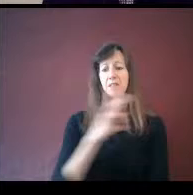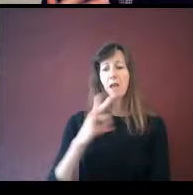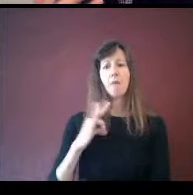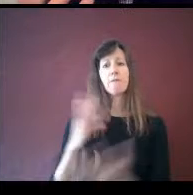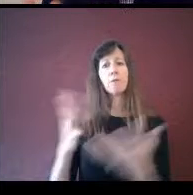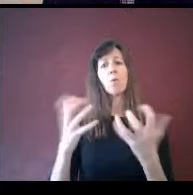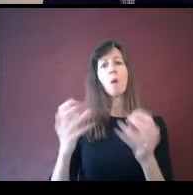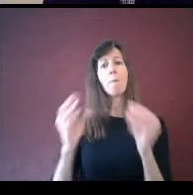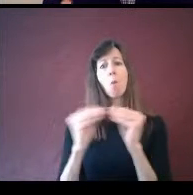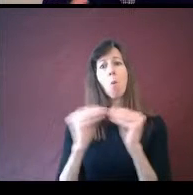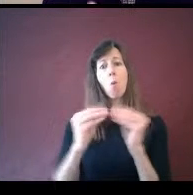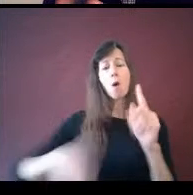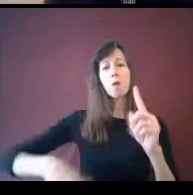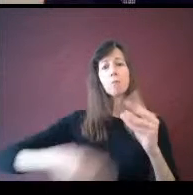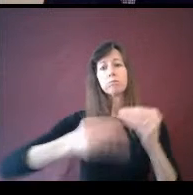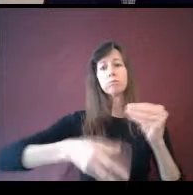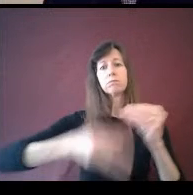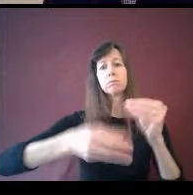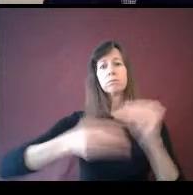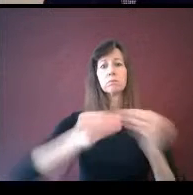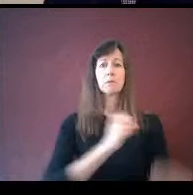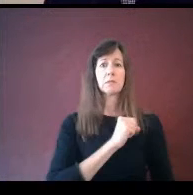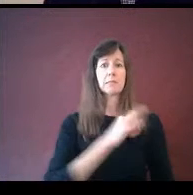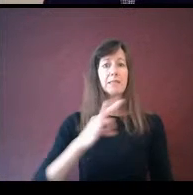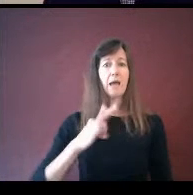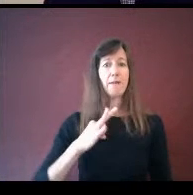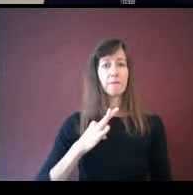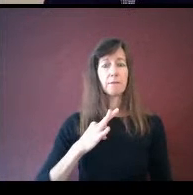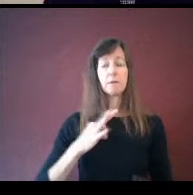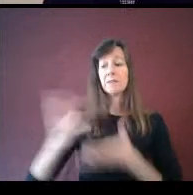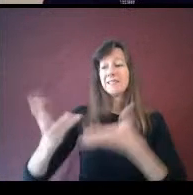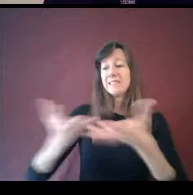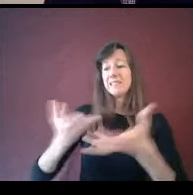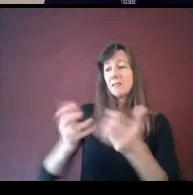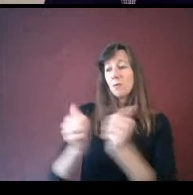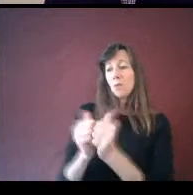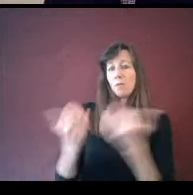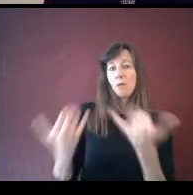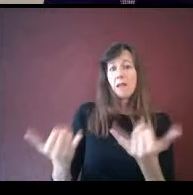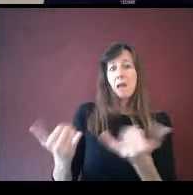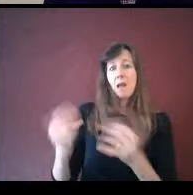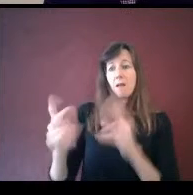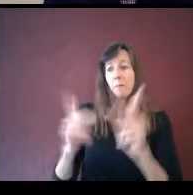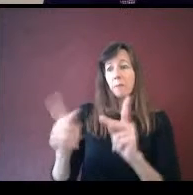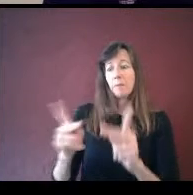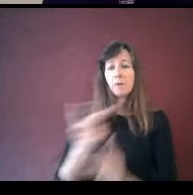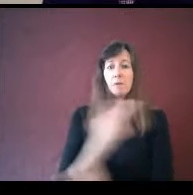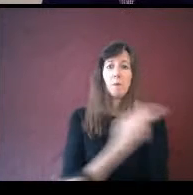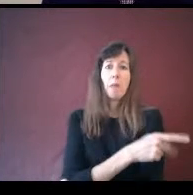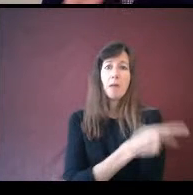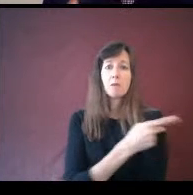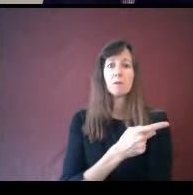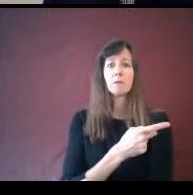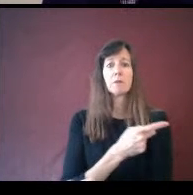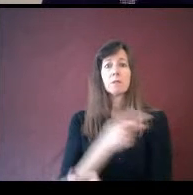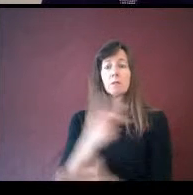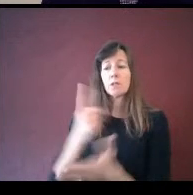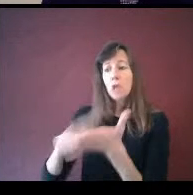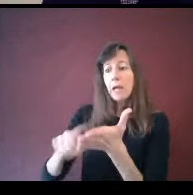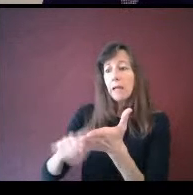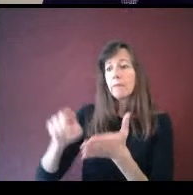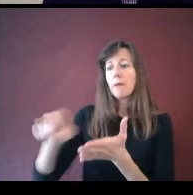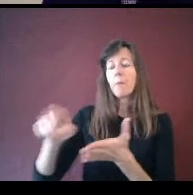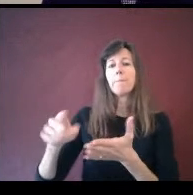of virus as it exists now, and dealing with those that are sick and checking in on them and monitoring them, but also